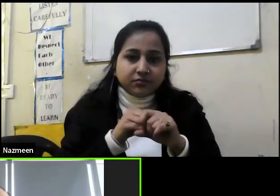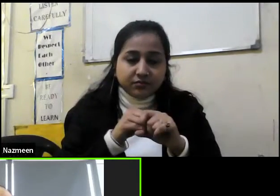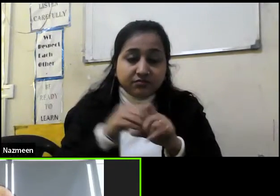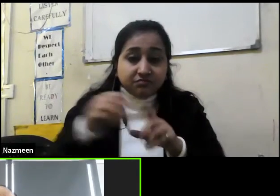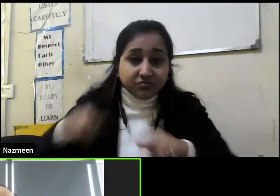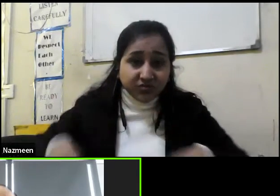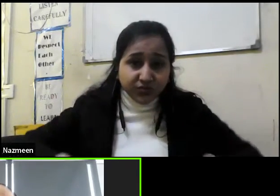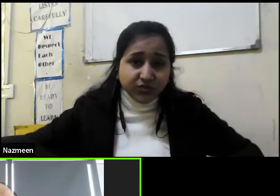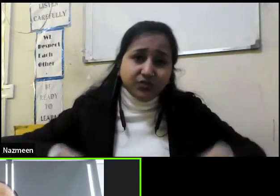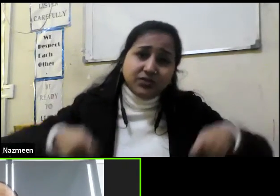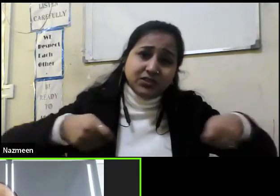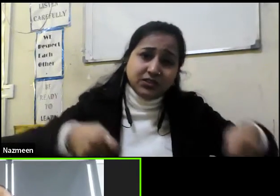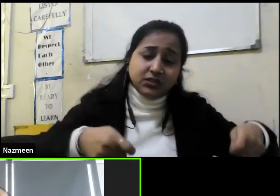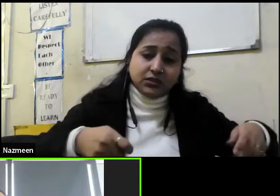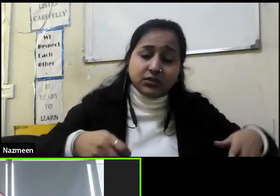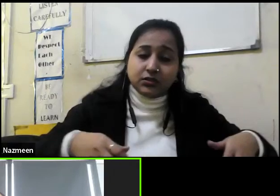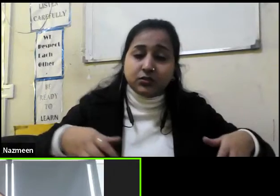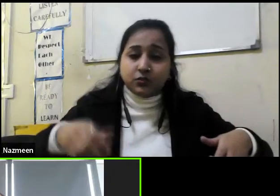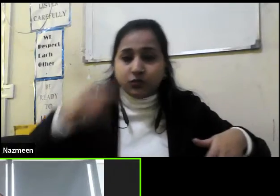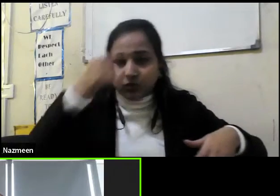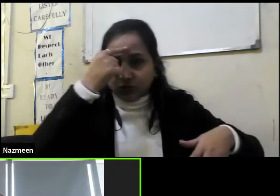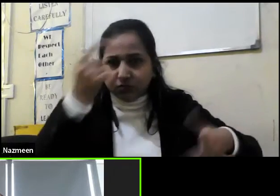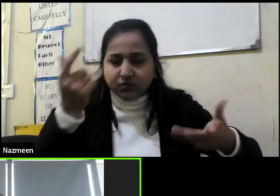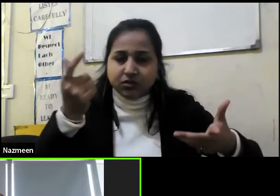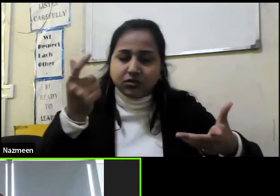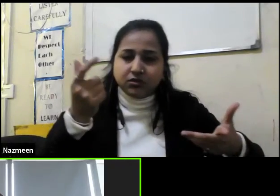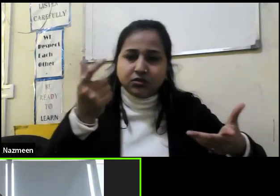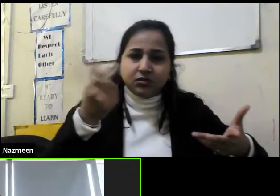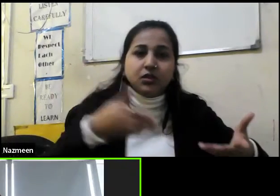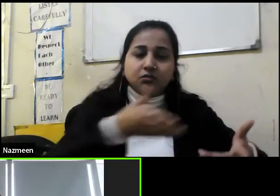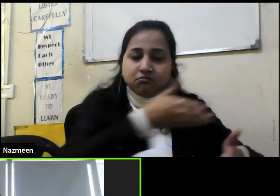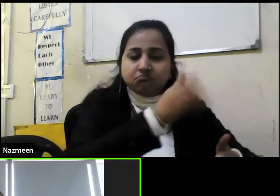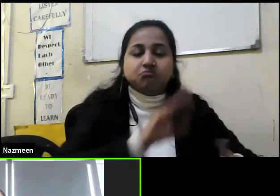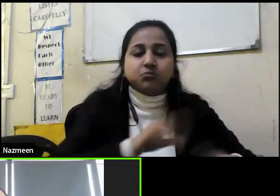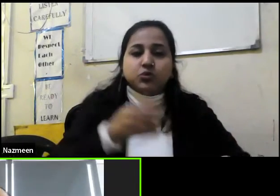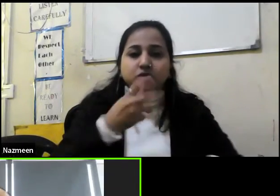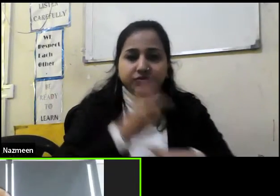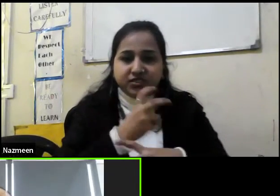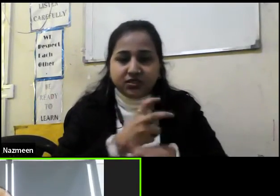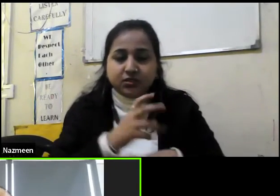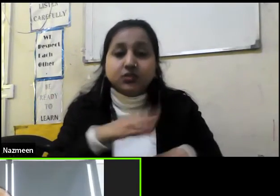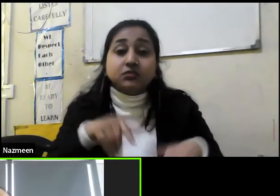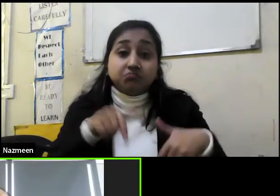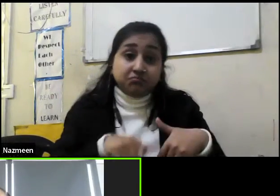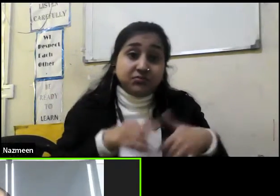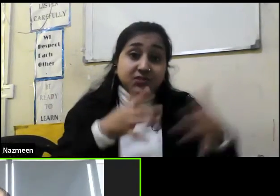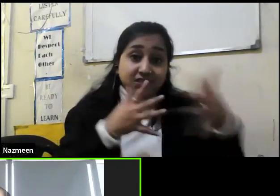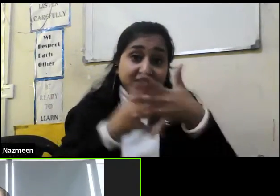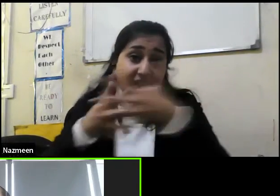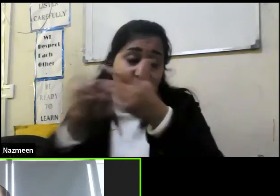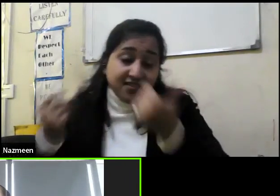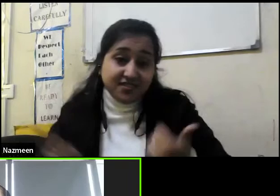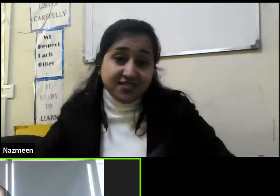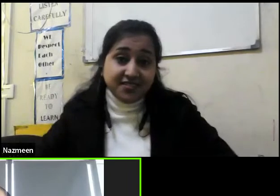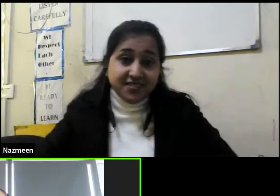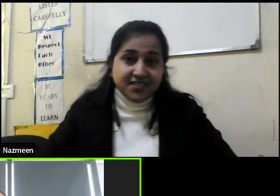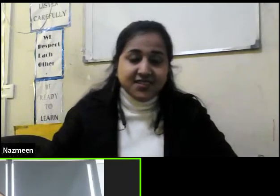wheelchair and then having those accessible, it's difficult. So this came out of a challenge that we